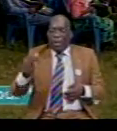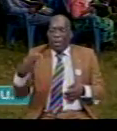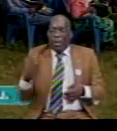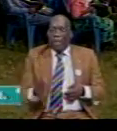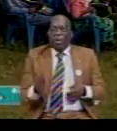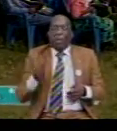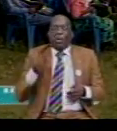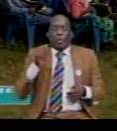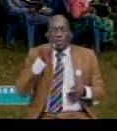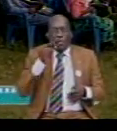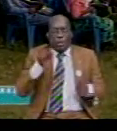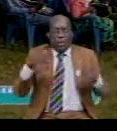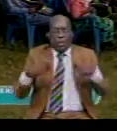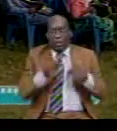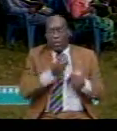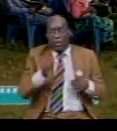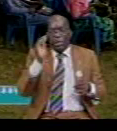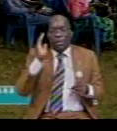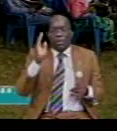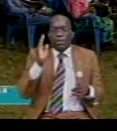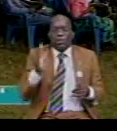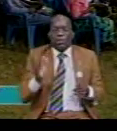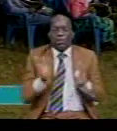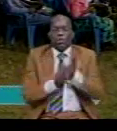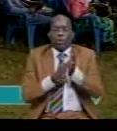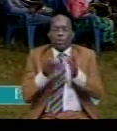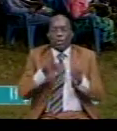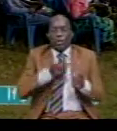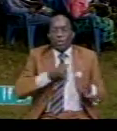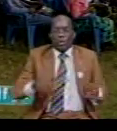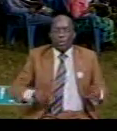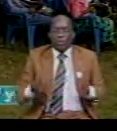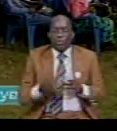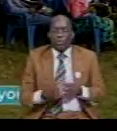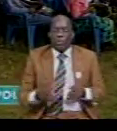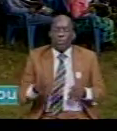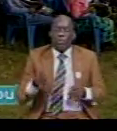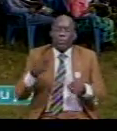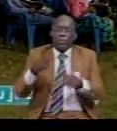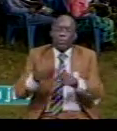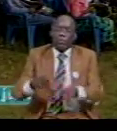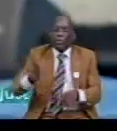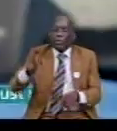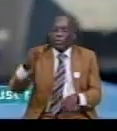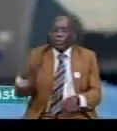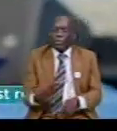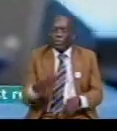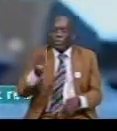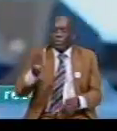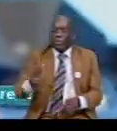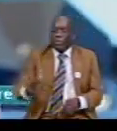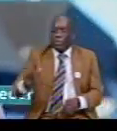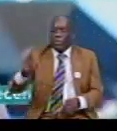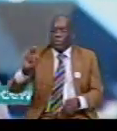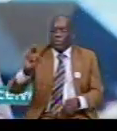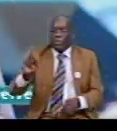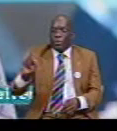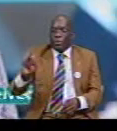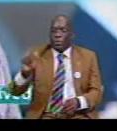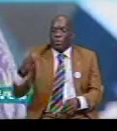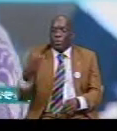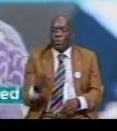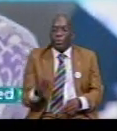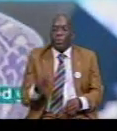testimony. Praise the Lord. My name is Hannah Olaleye. I thank the Lord for